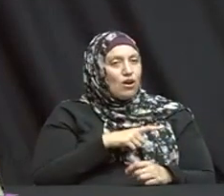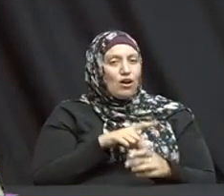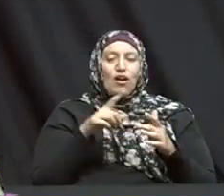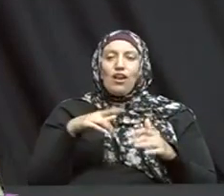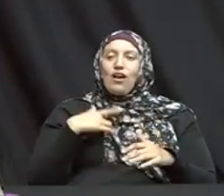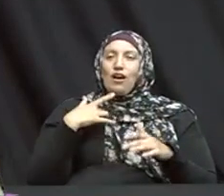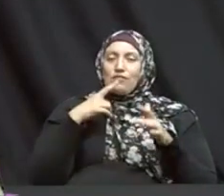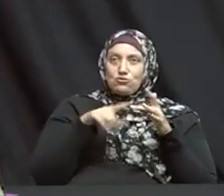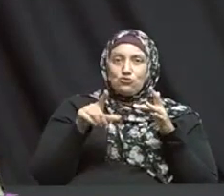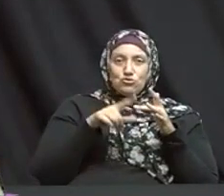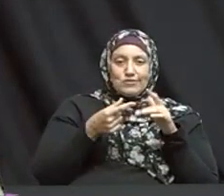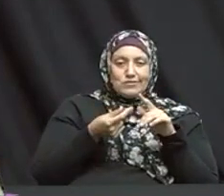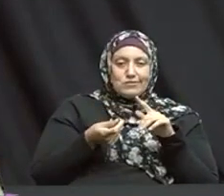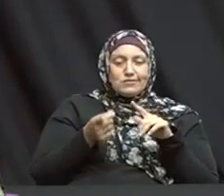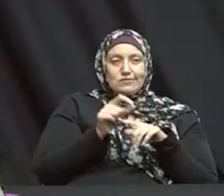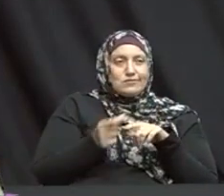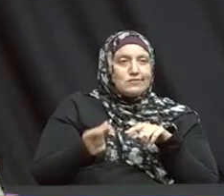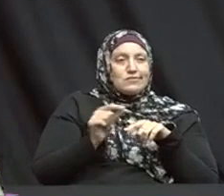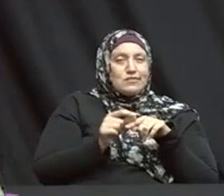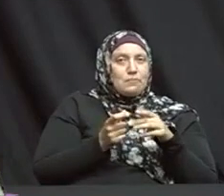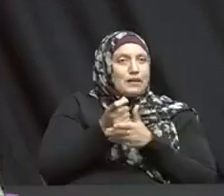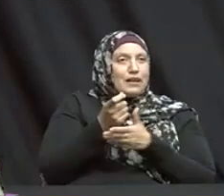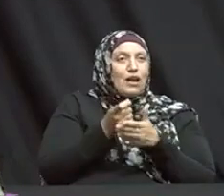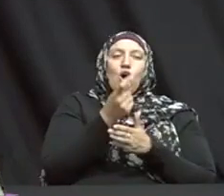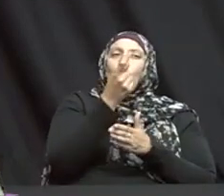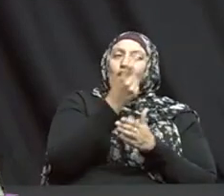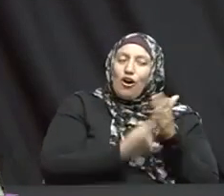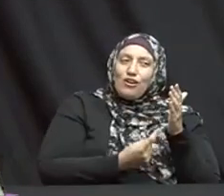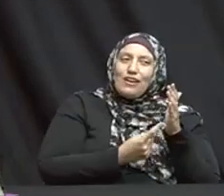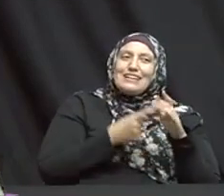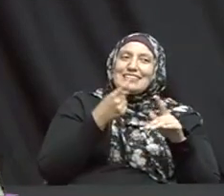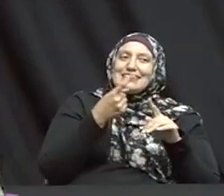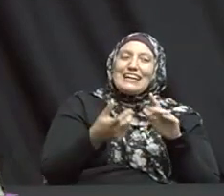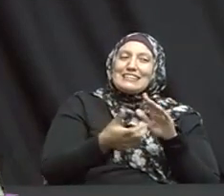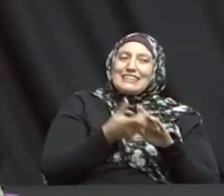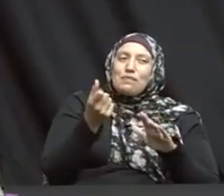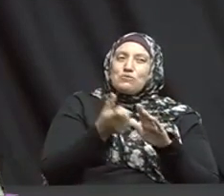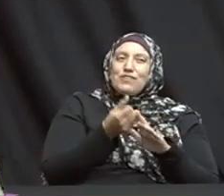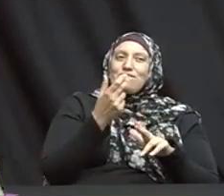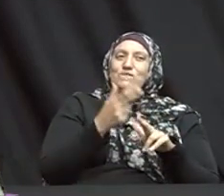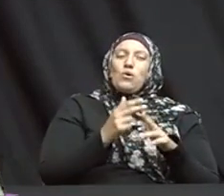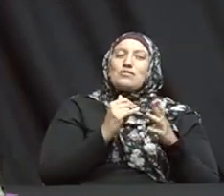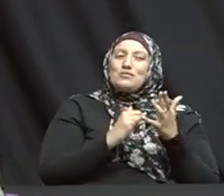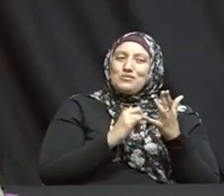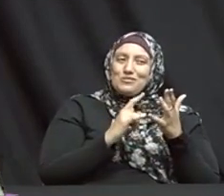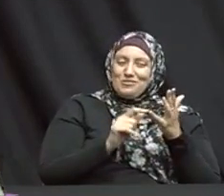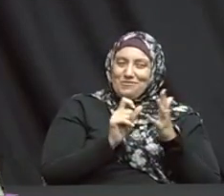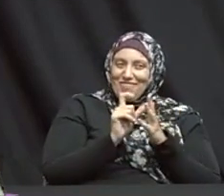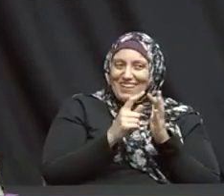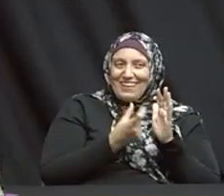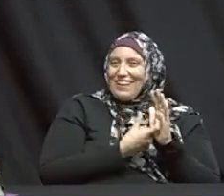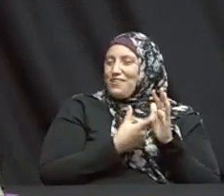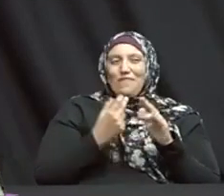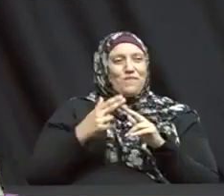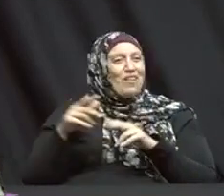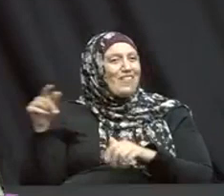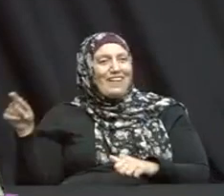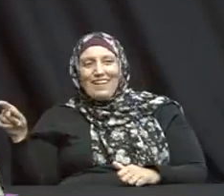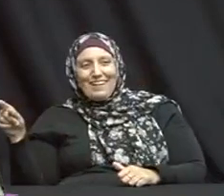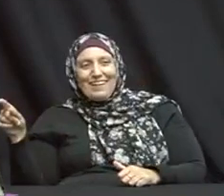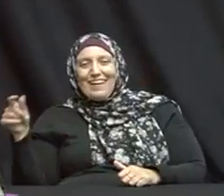are only tax deductible to super. So that's why many people set them up that way. But in that case, could you argue that it is an